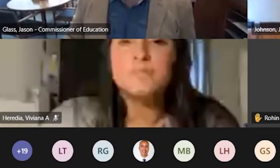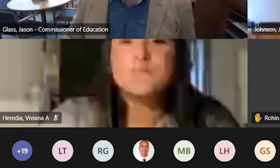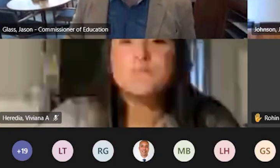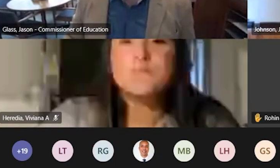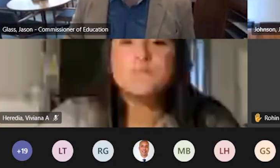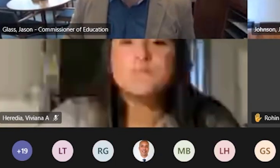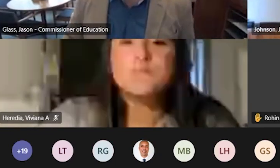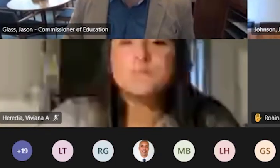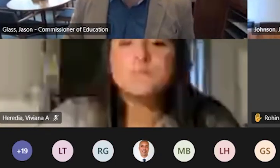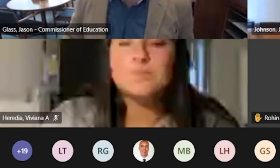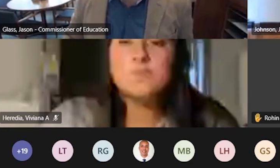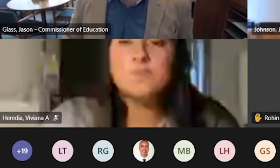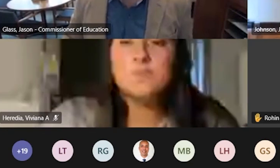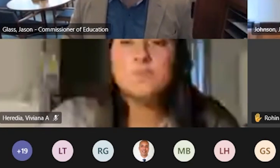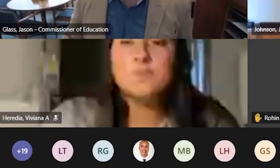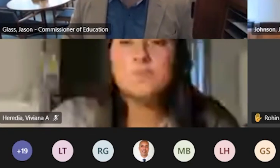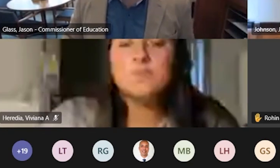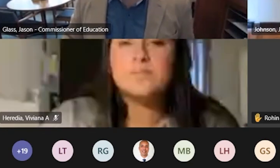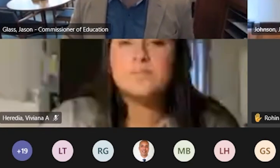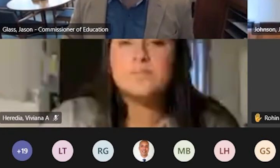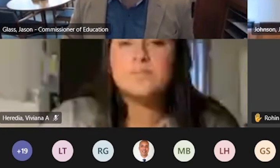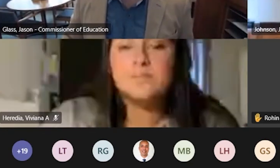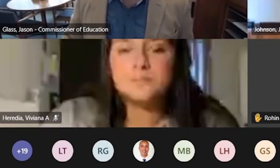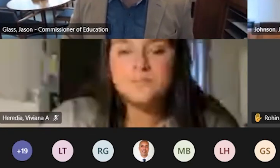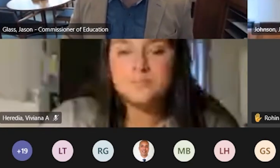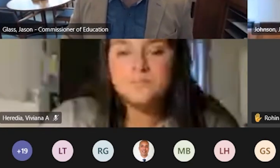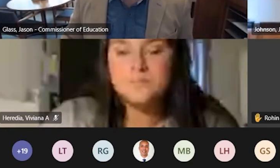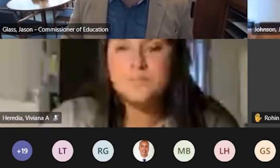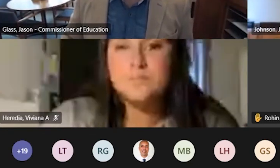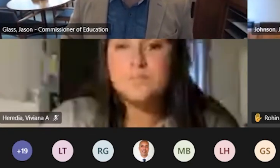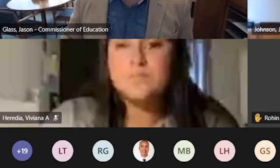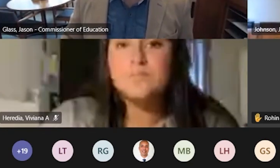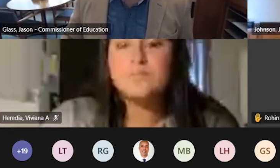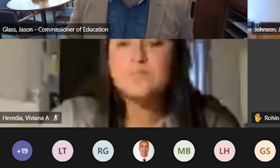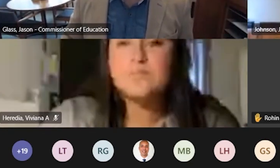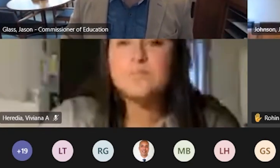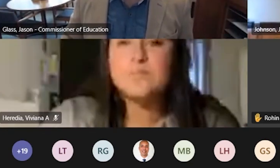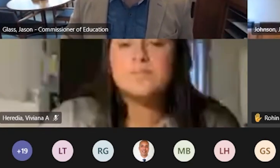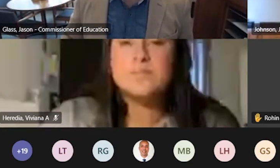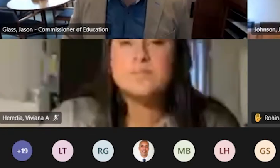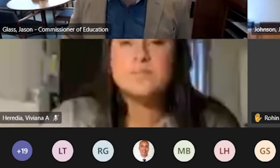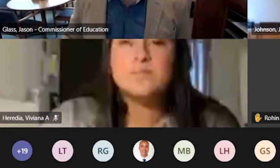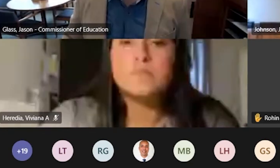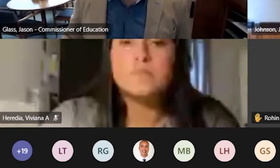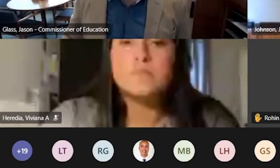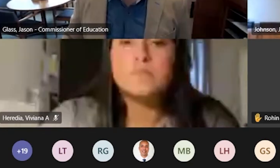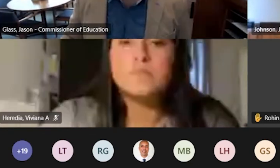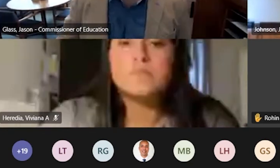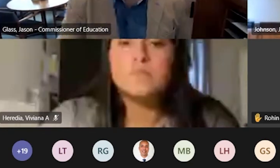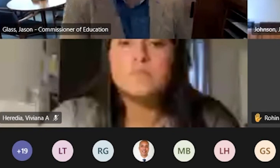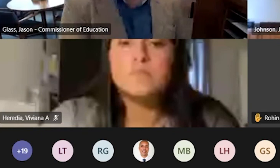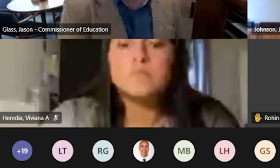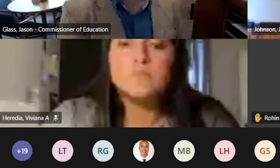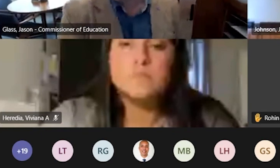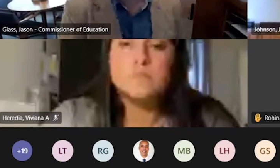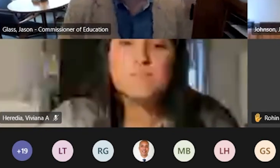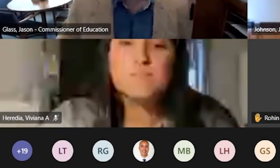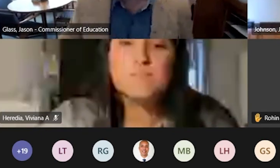for coordinating. And thank you, students, for being part of this. This was a really great conversation today, and I think it,